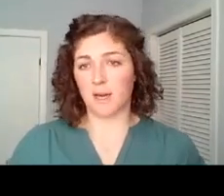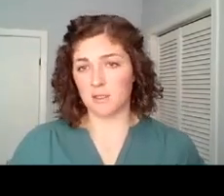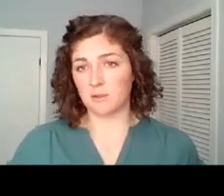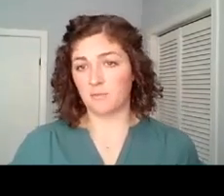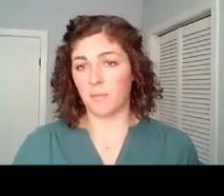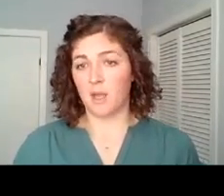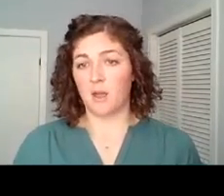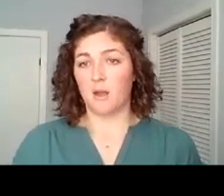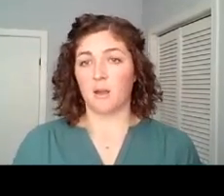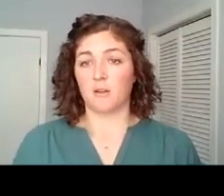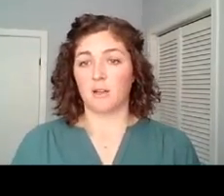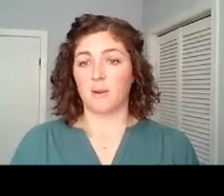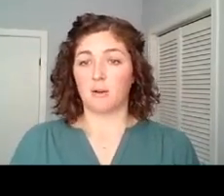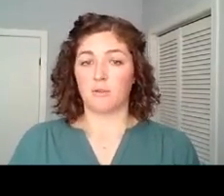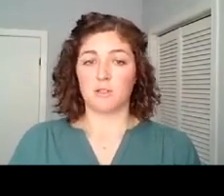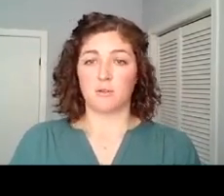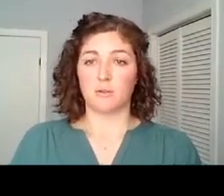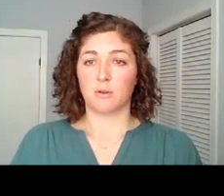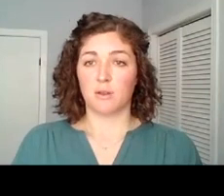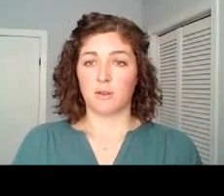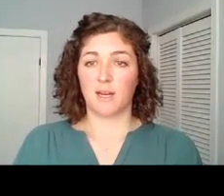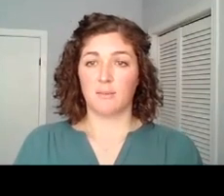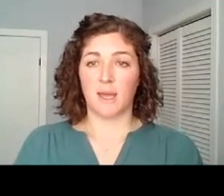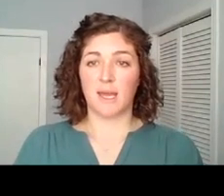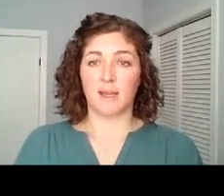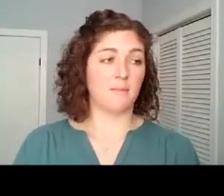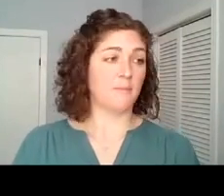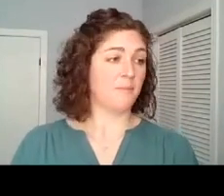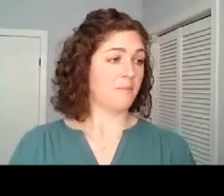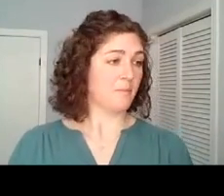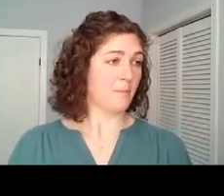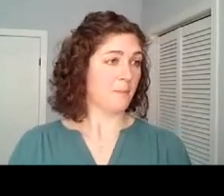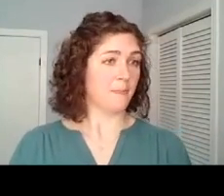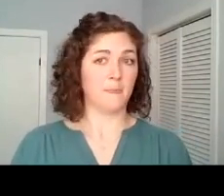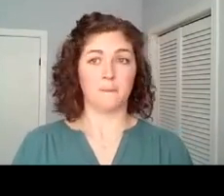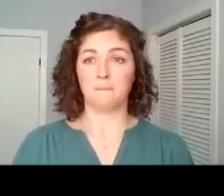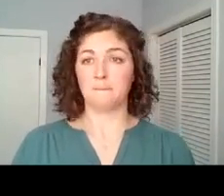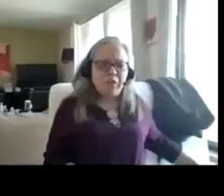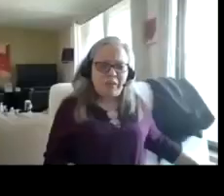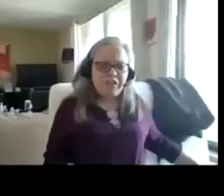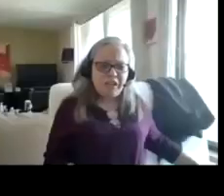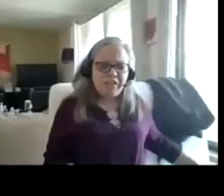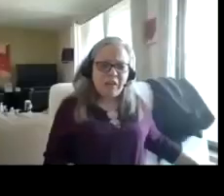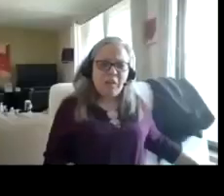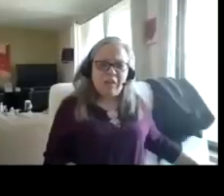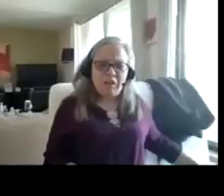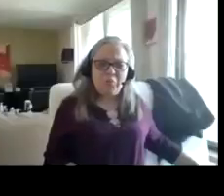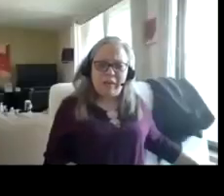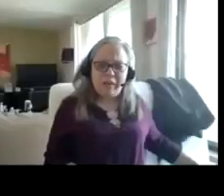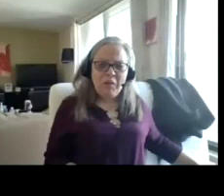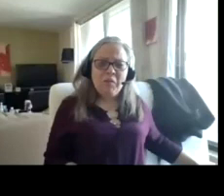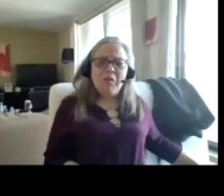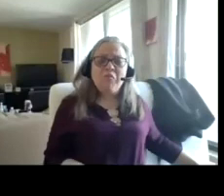so much. I'll turn it back over to Christine and Megan. Thank you very much, Chantal. Thank